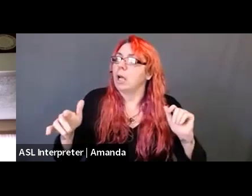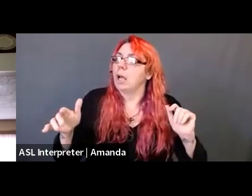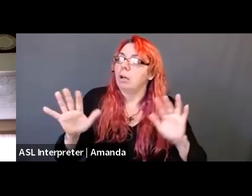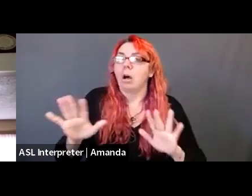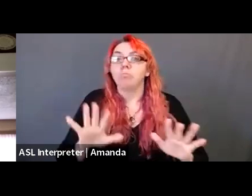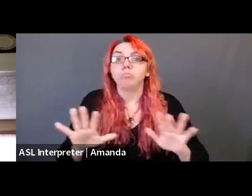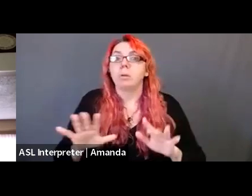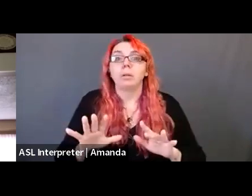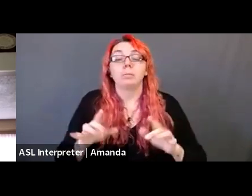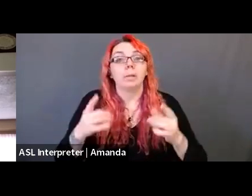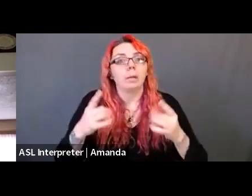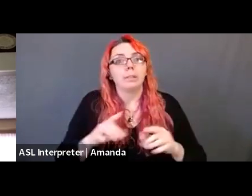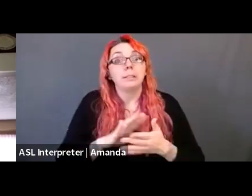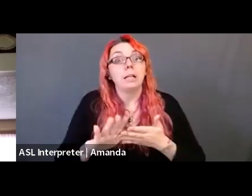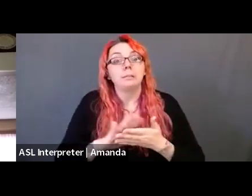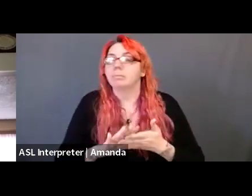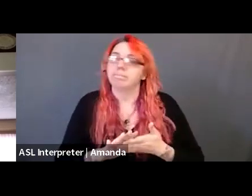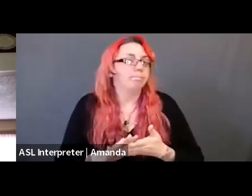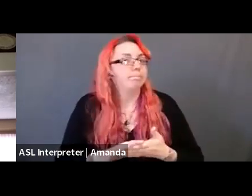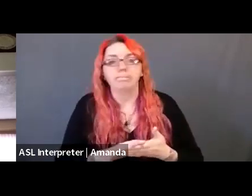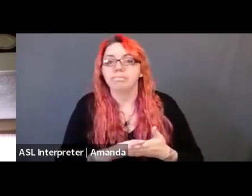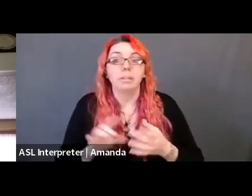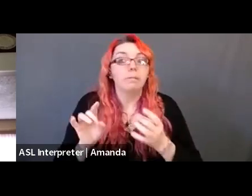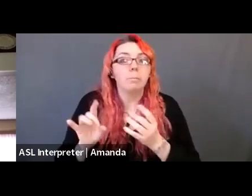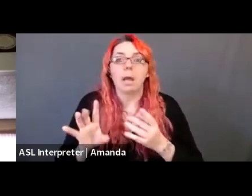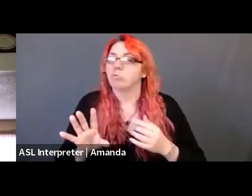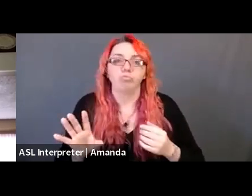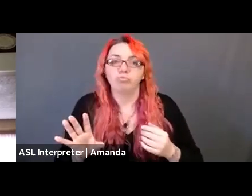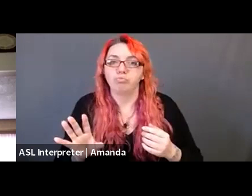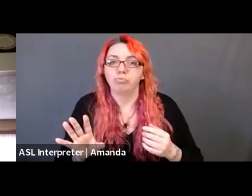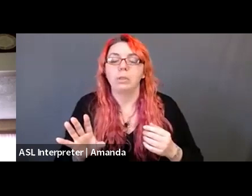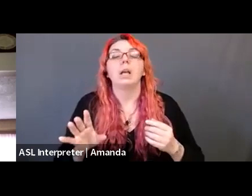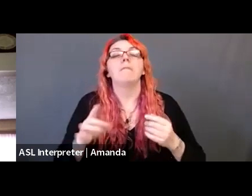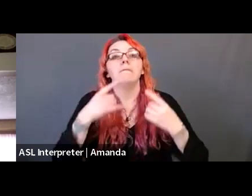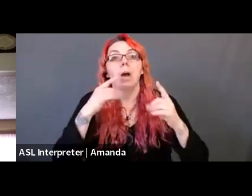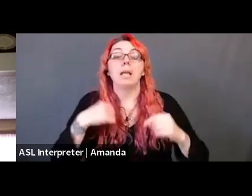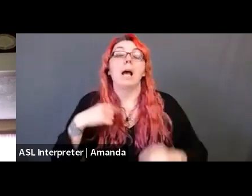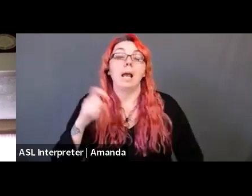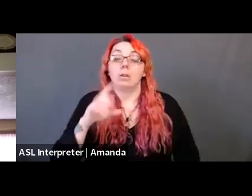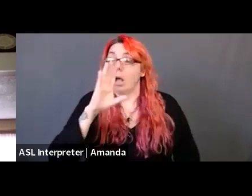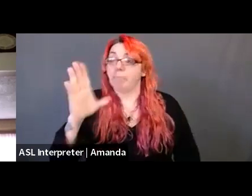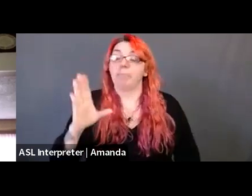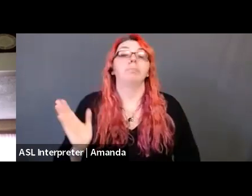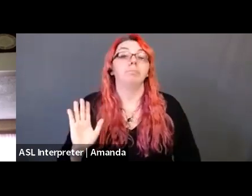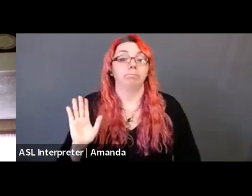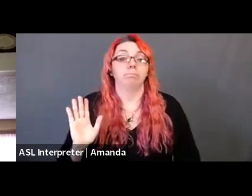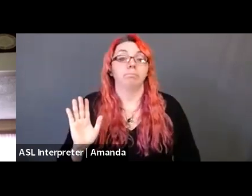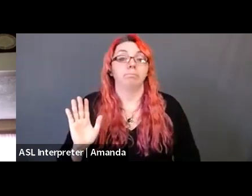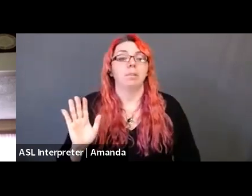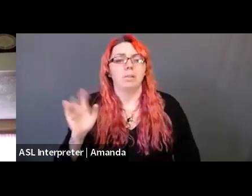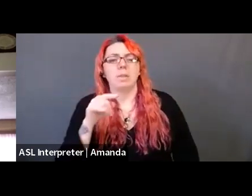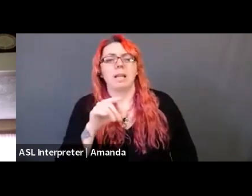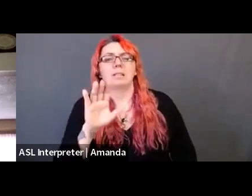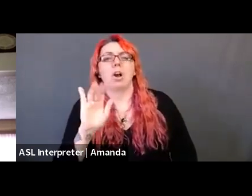quite, I would say not even assertive, I think I lost it and said, enough. And it's kind of when you reach that point